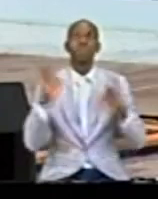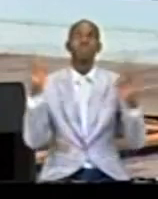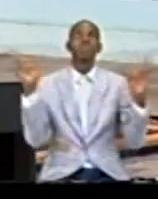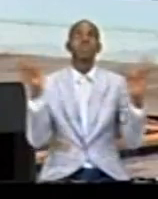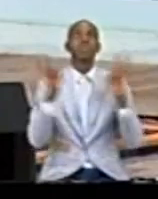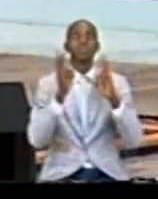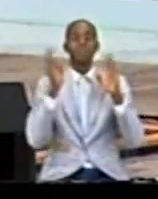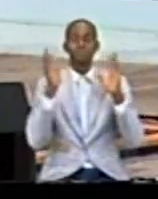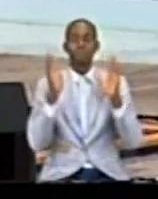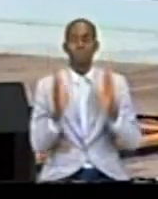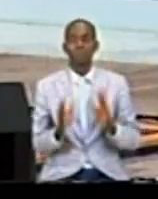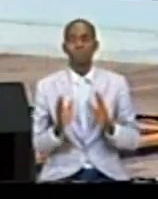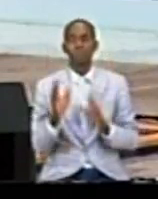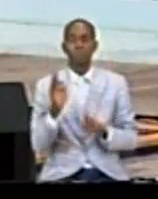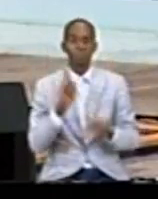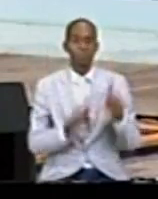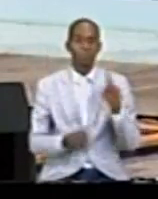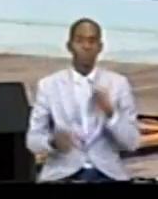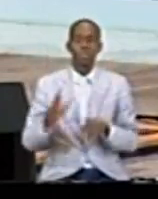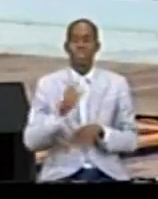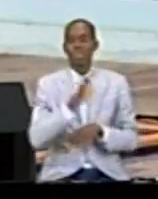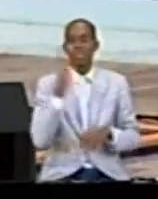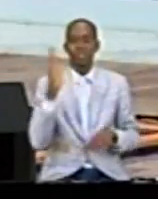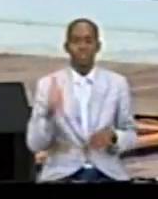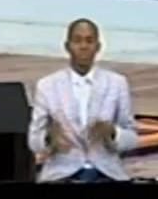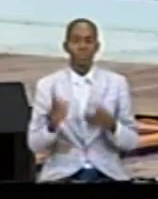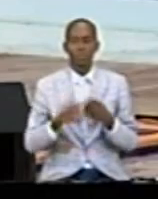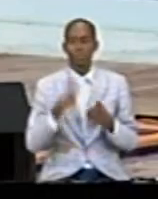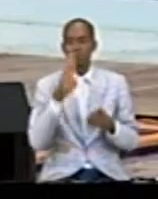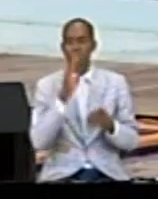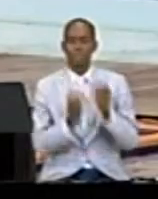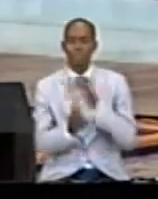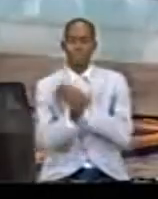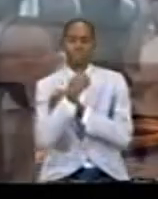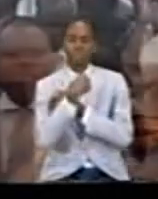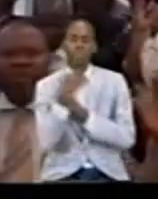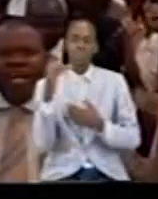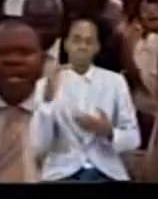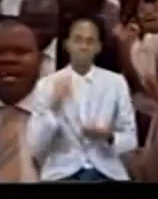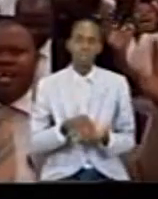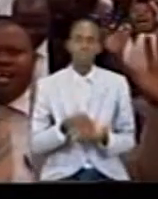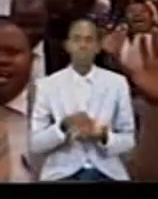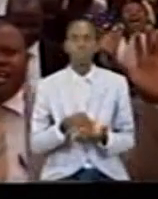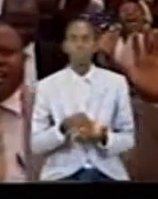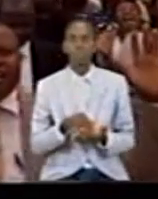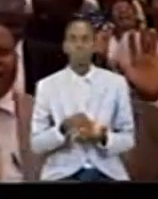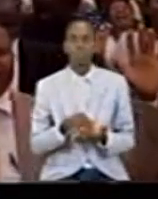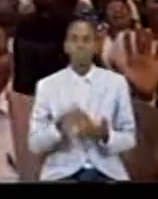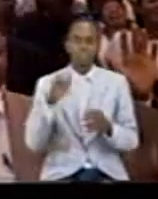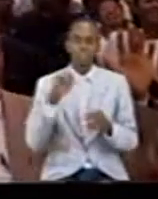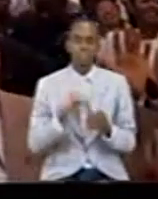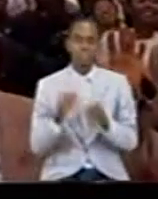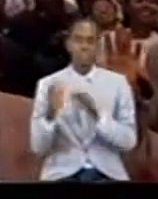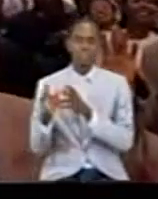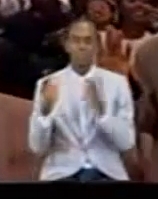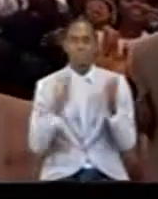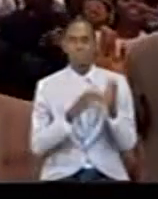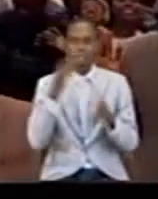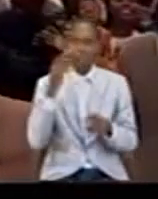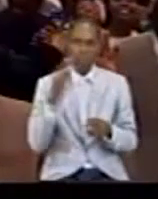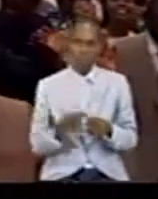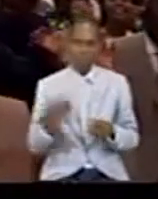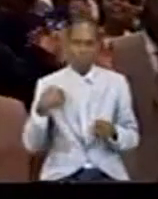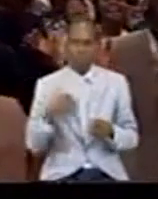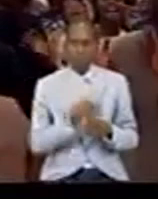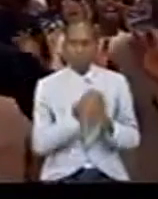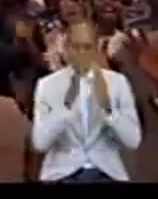triumphant, never to be defeated again. In Jesus' name